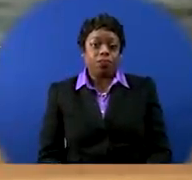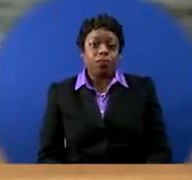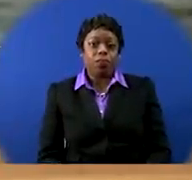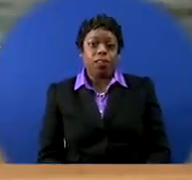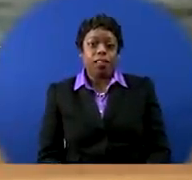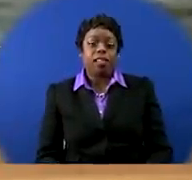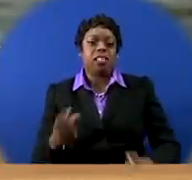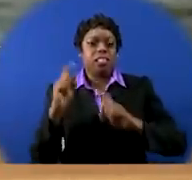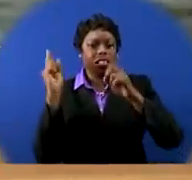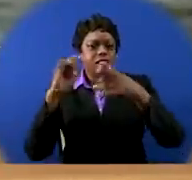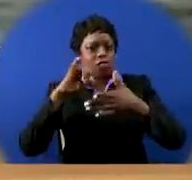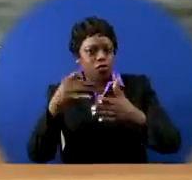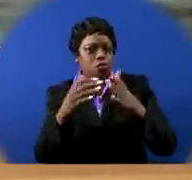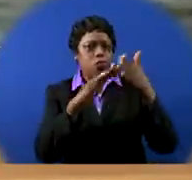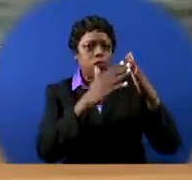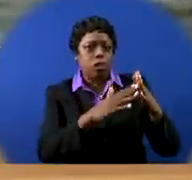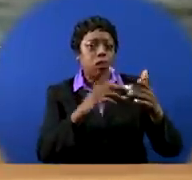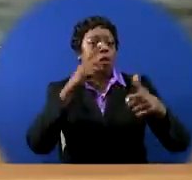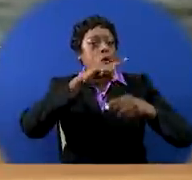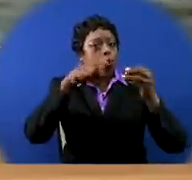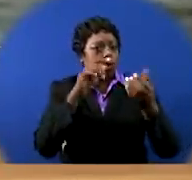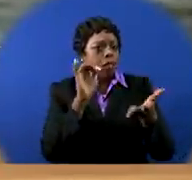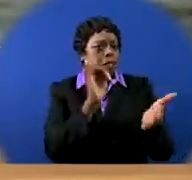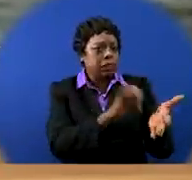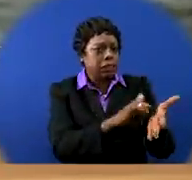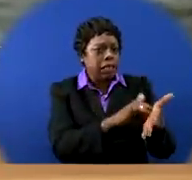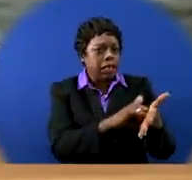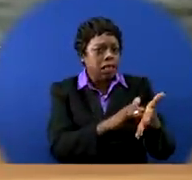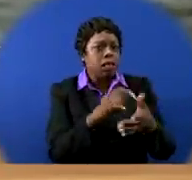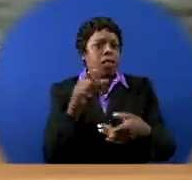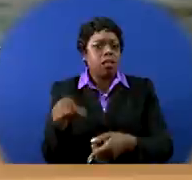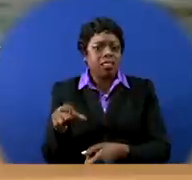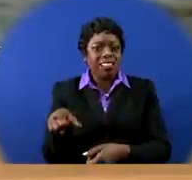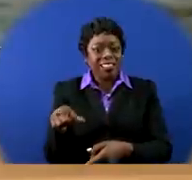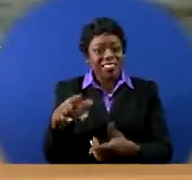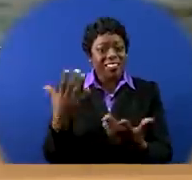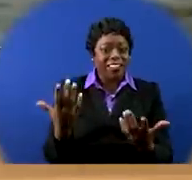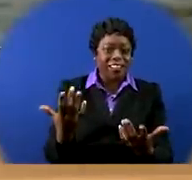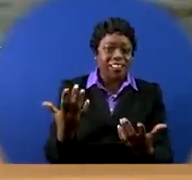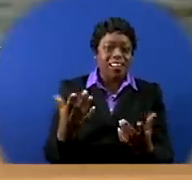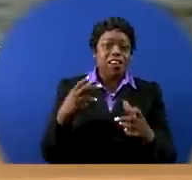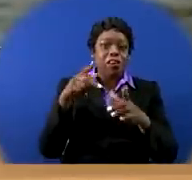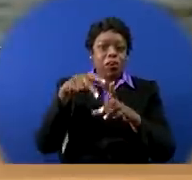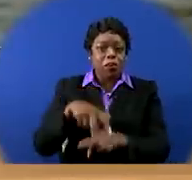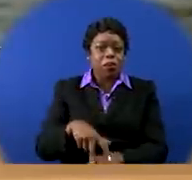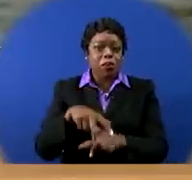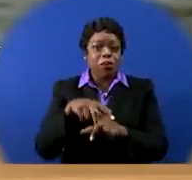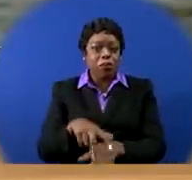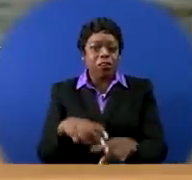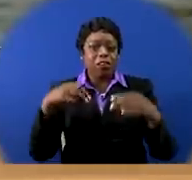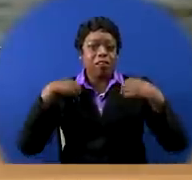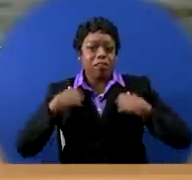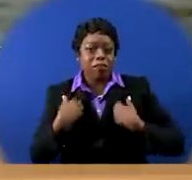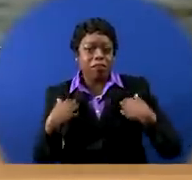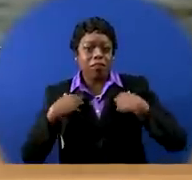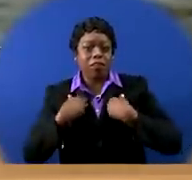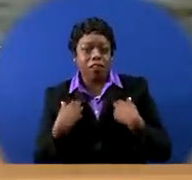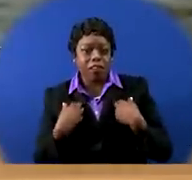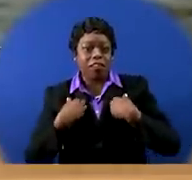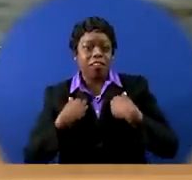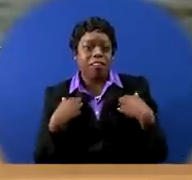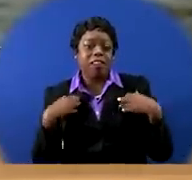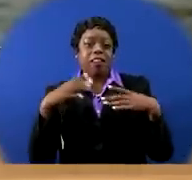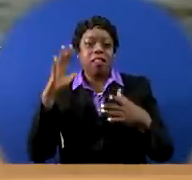Jerusalem. And when he does that, he does so on a donkey. Did I tell y'all that? And that